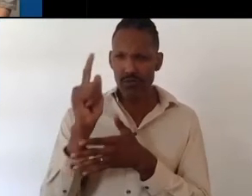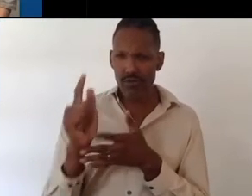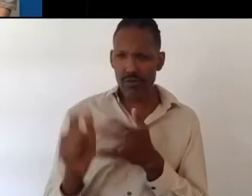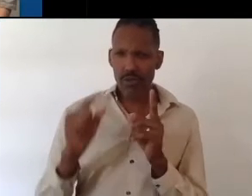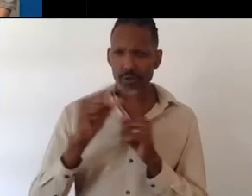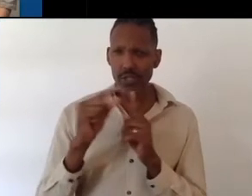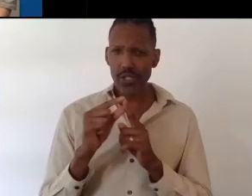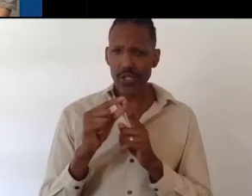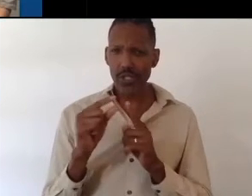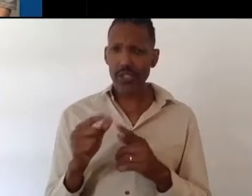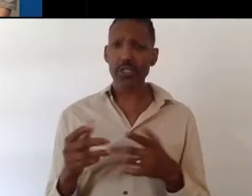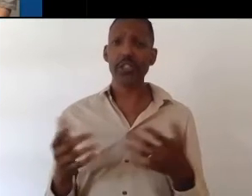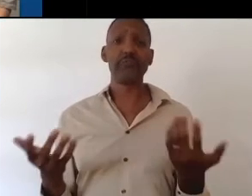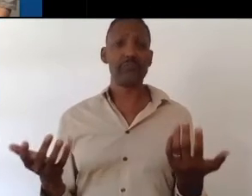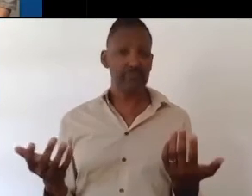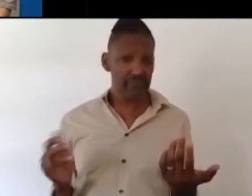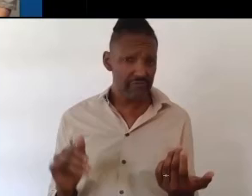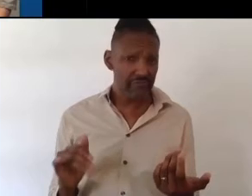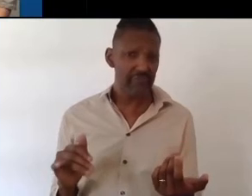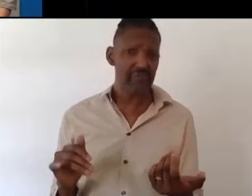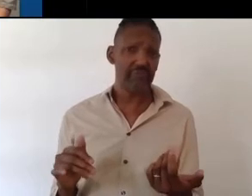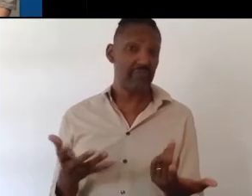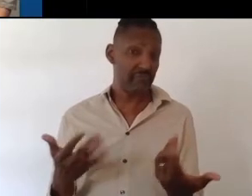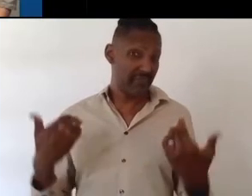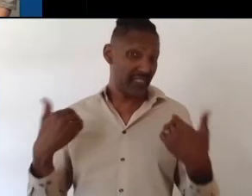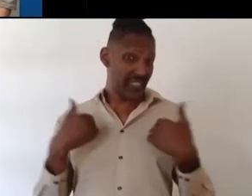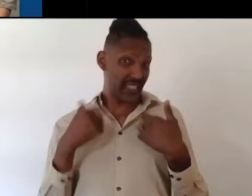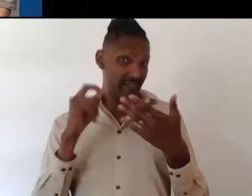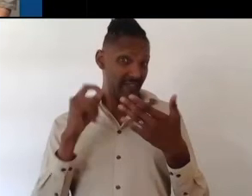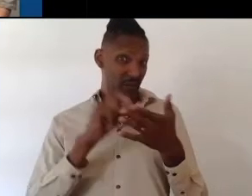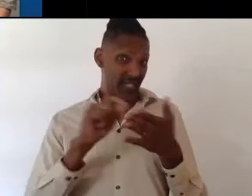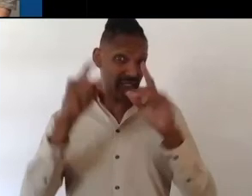tying that to something that's happening in the classroom.